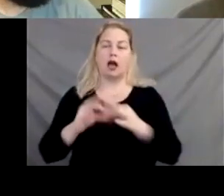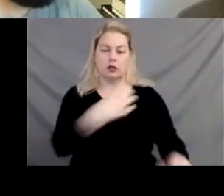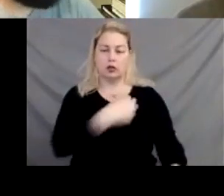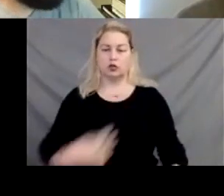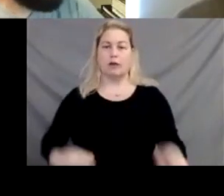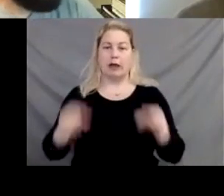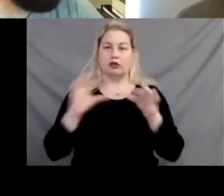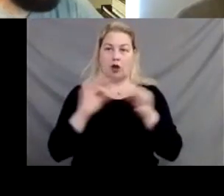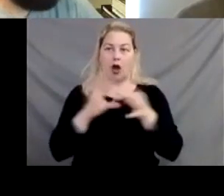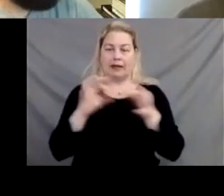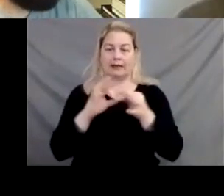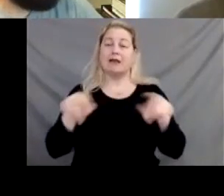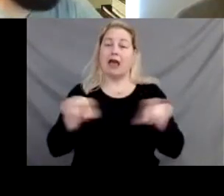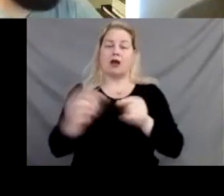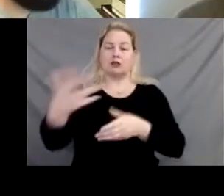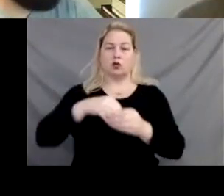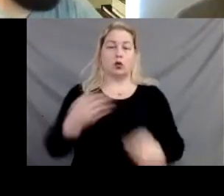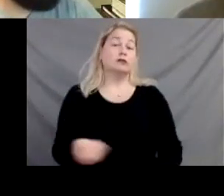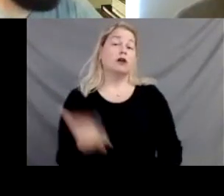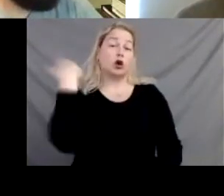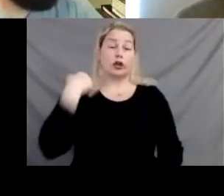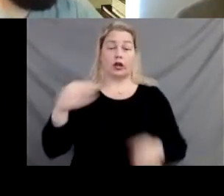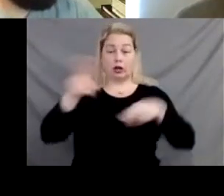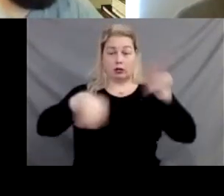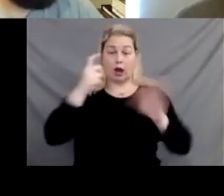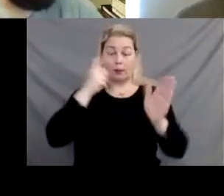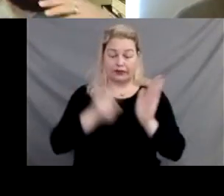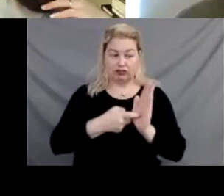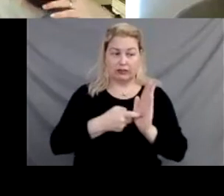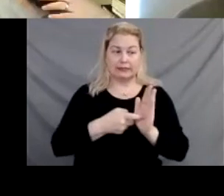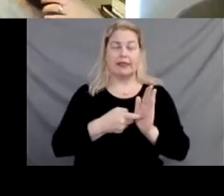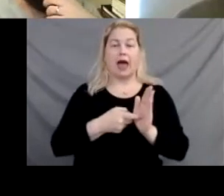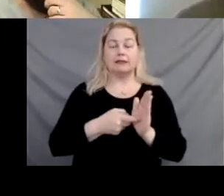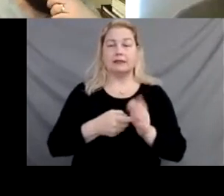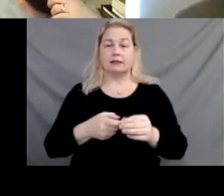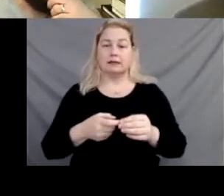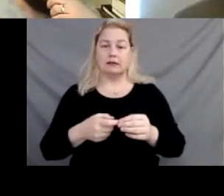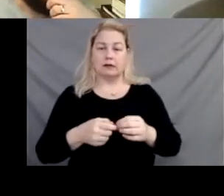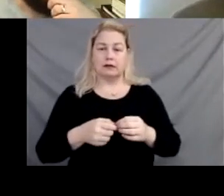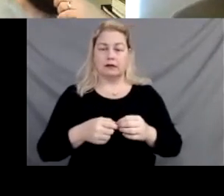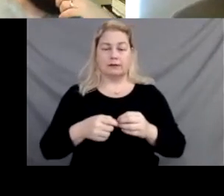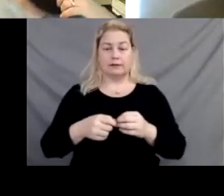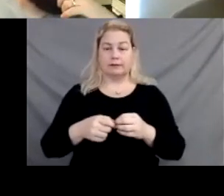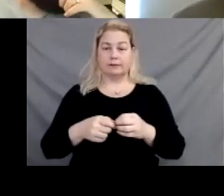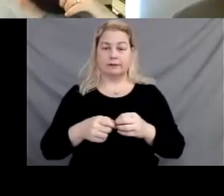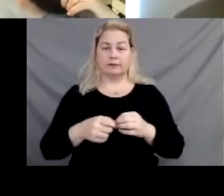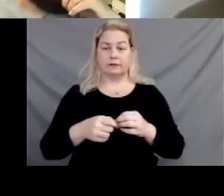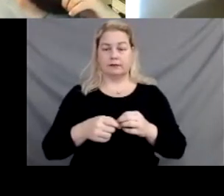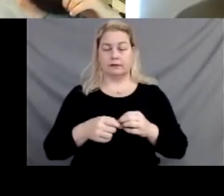Blake's earlier observation, that whatever the next iteration of